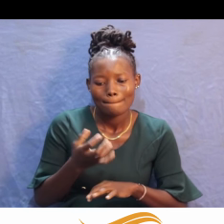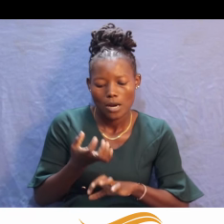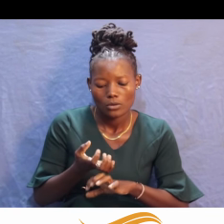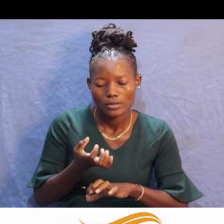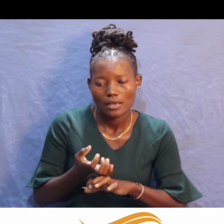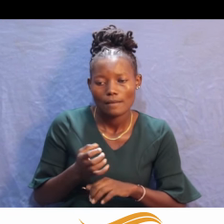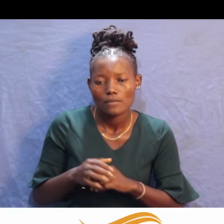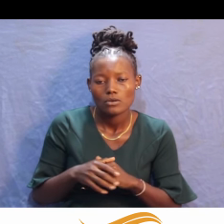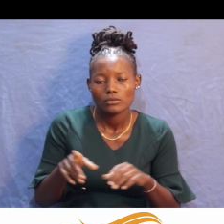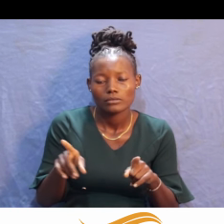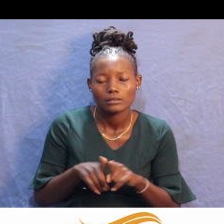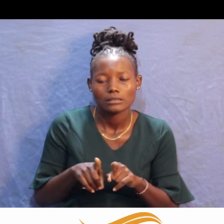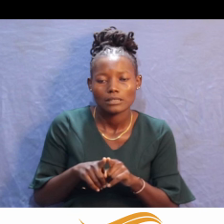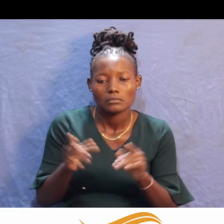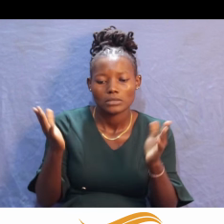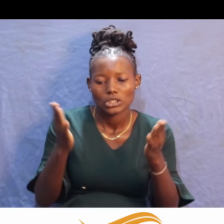in shape.